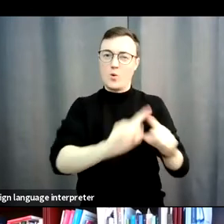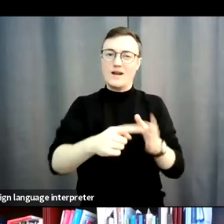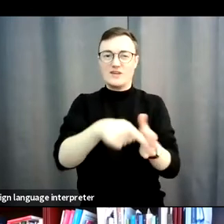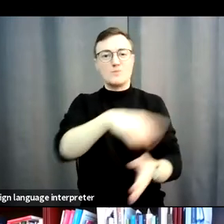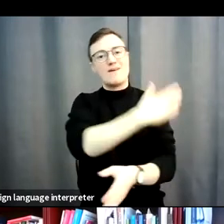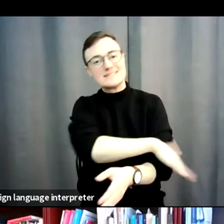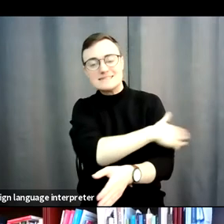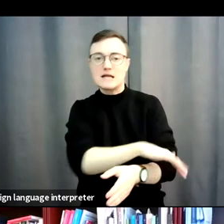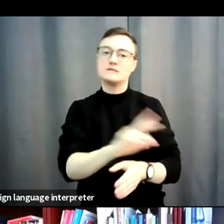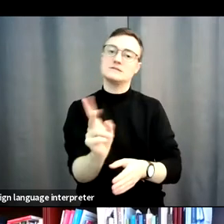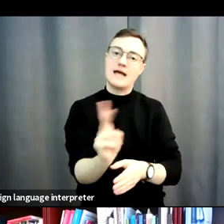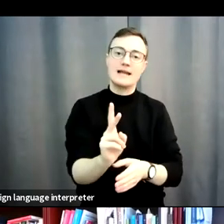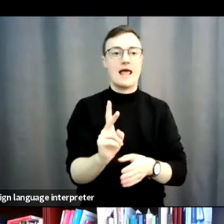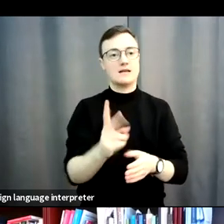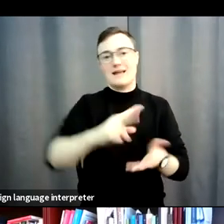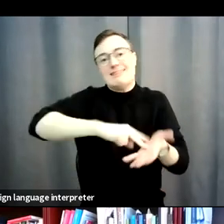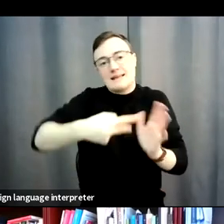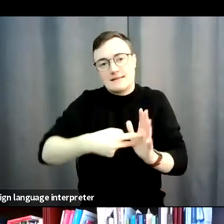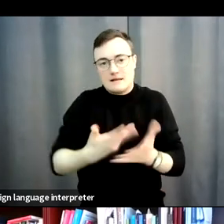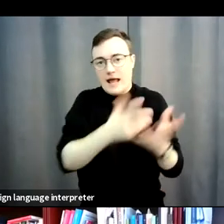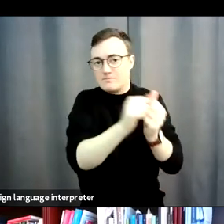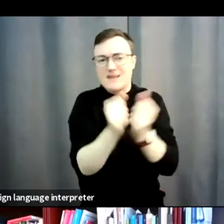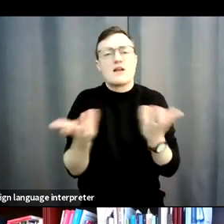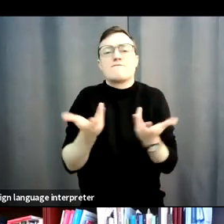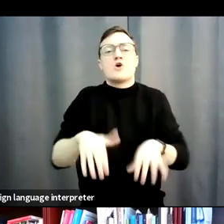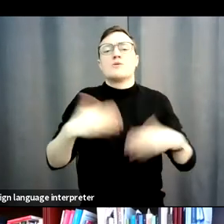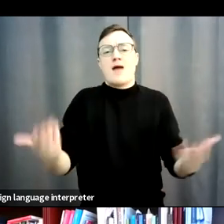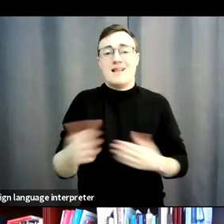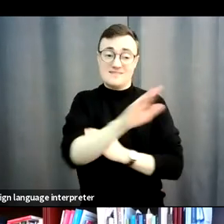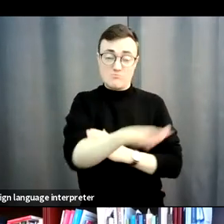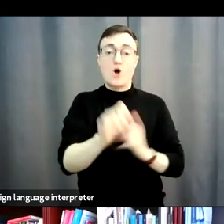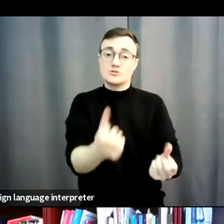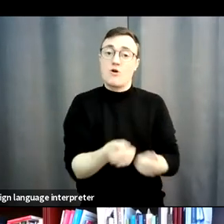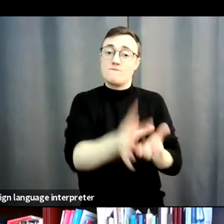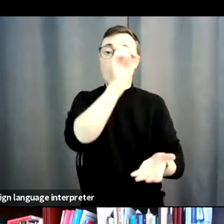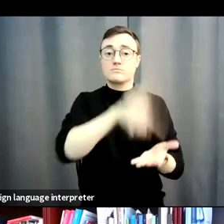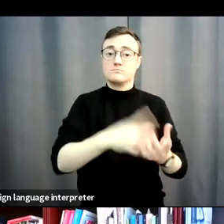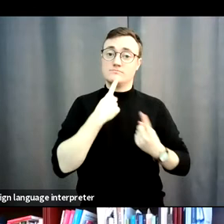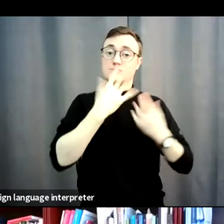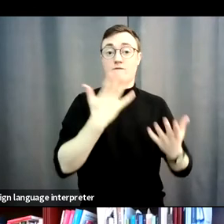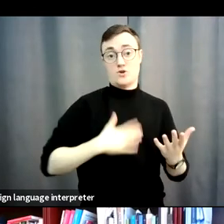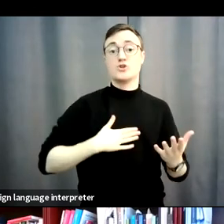assistance or technical equipment or whatever the child might need in order to express his or her views.